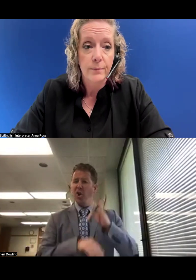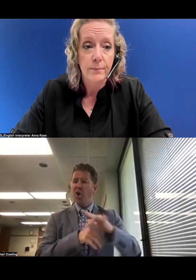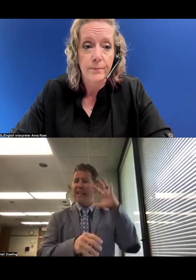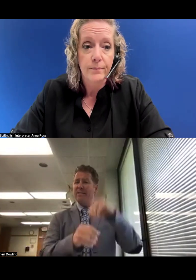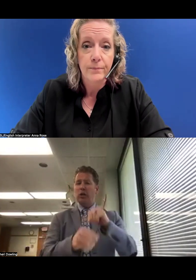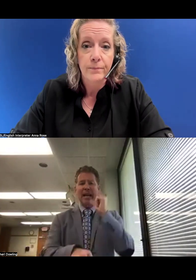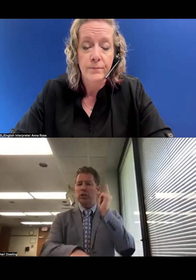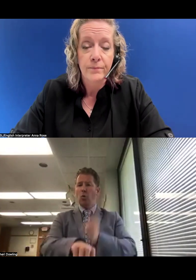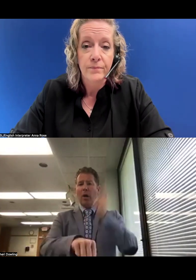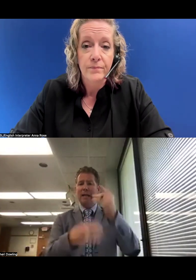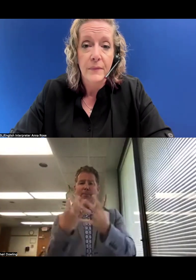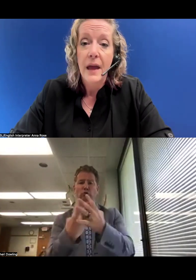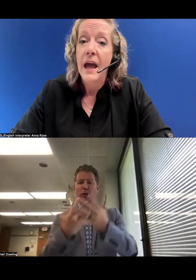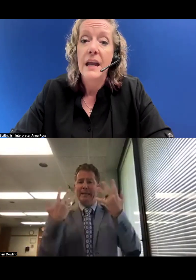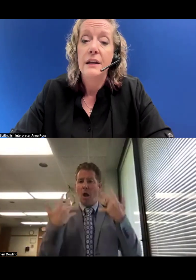family-centered.